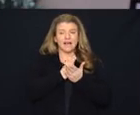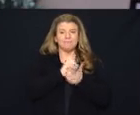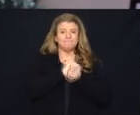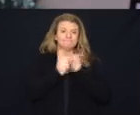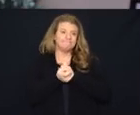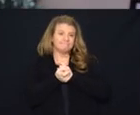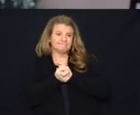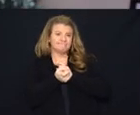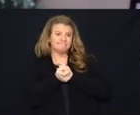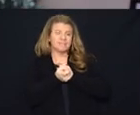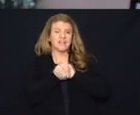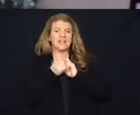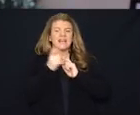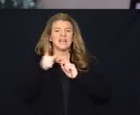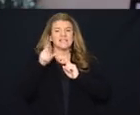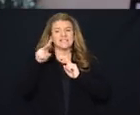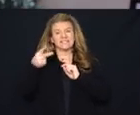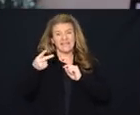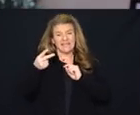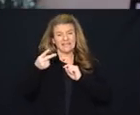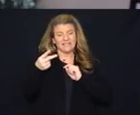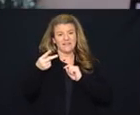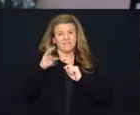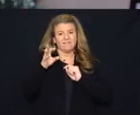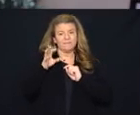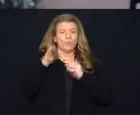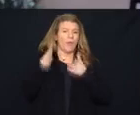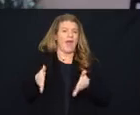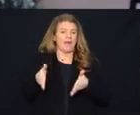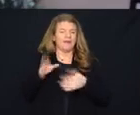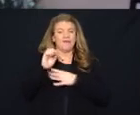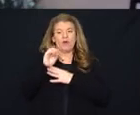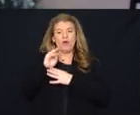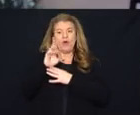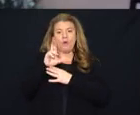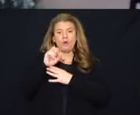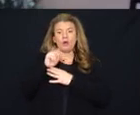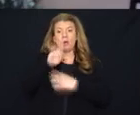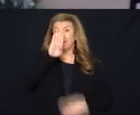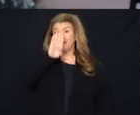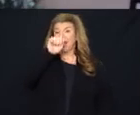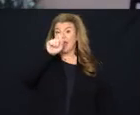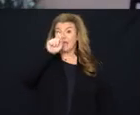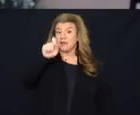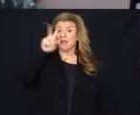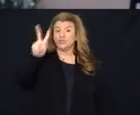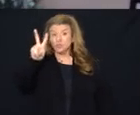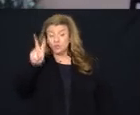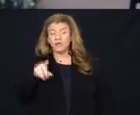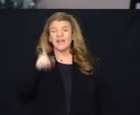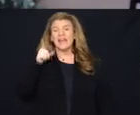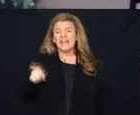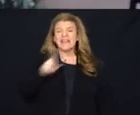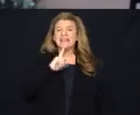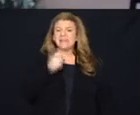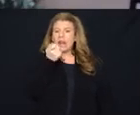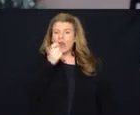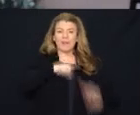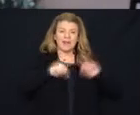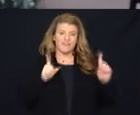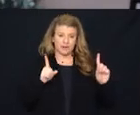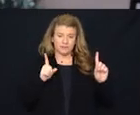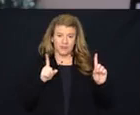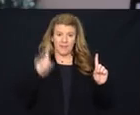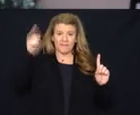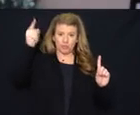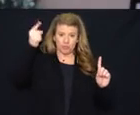variant is a second form of Omicron called BA.2, and it is a bit different than Omicron.